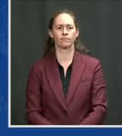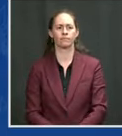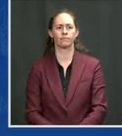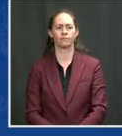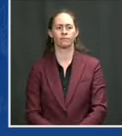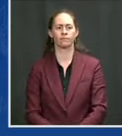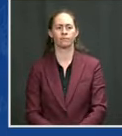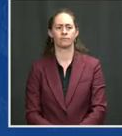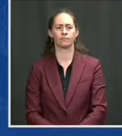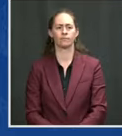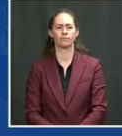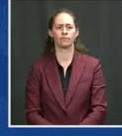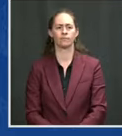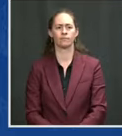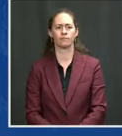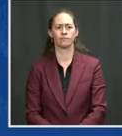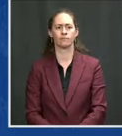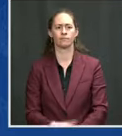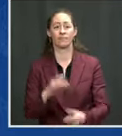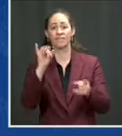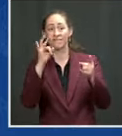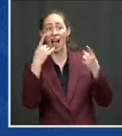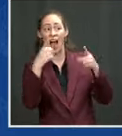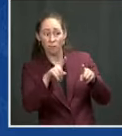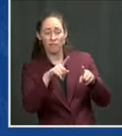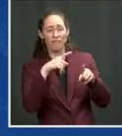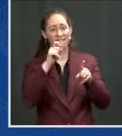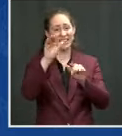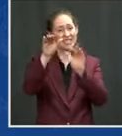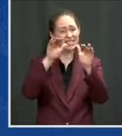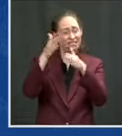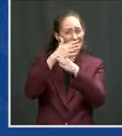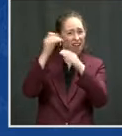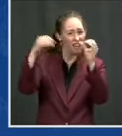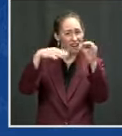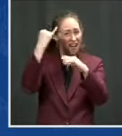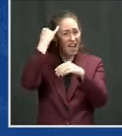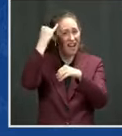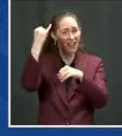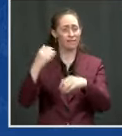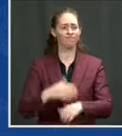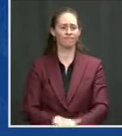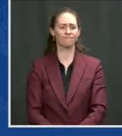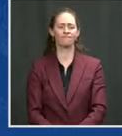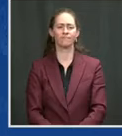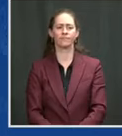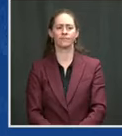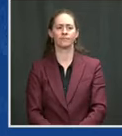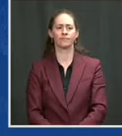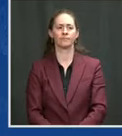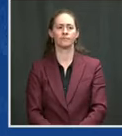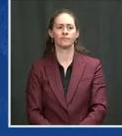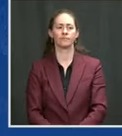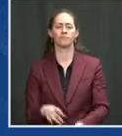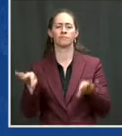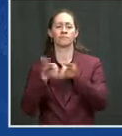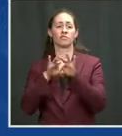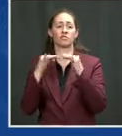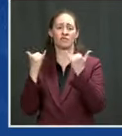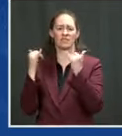I go about doing that. But I think we can produce a whole hell of a lot more vaccines that we can make available. We're already.